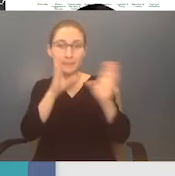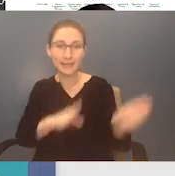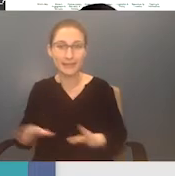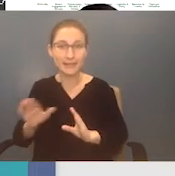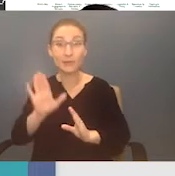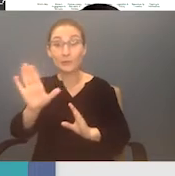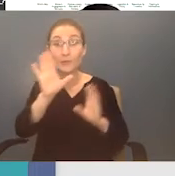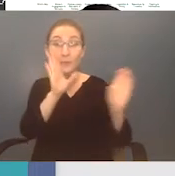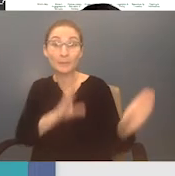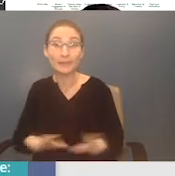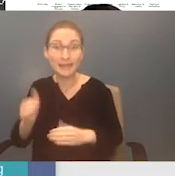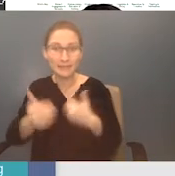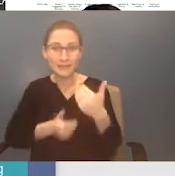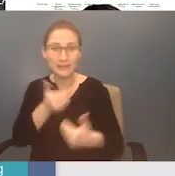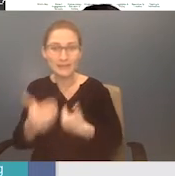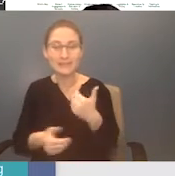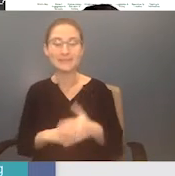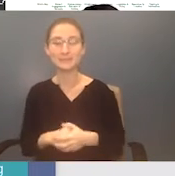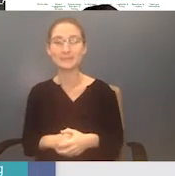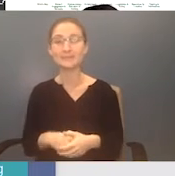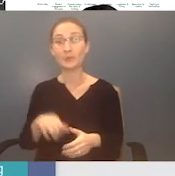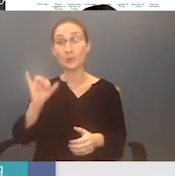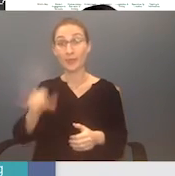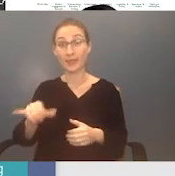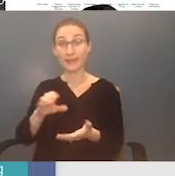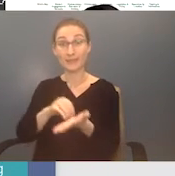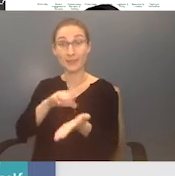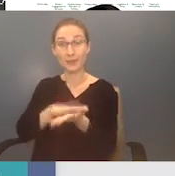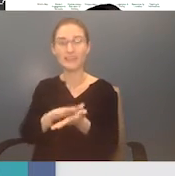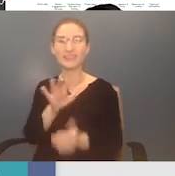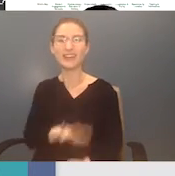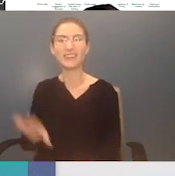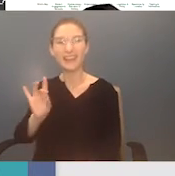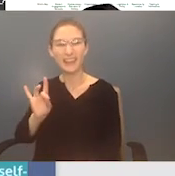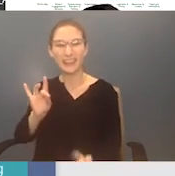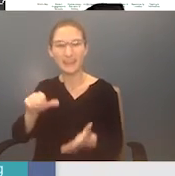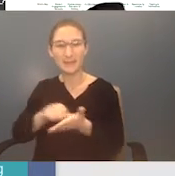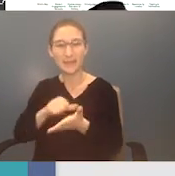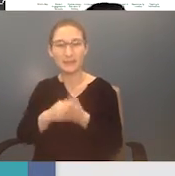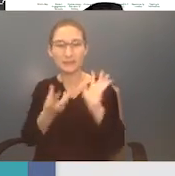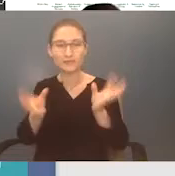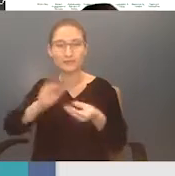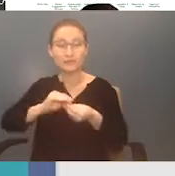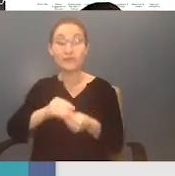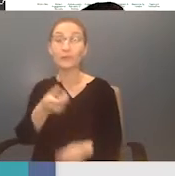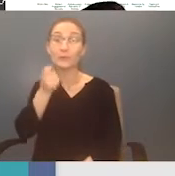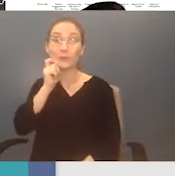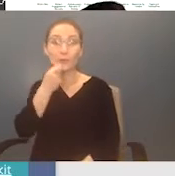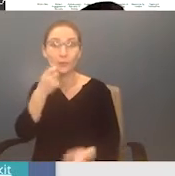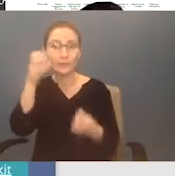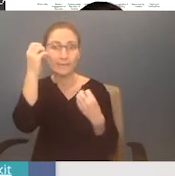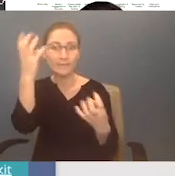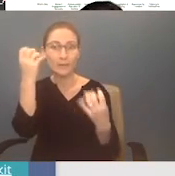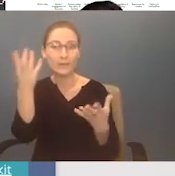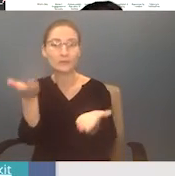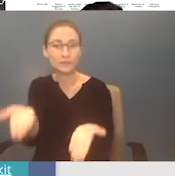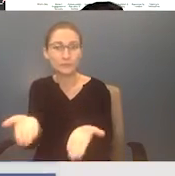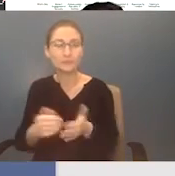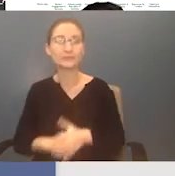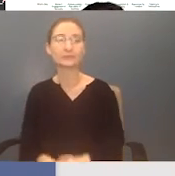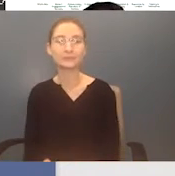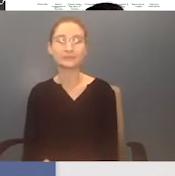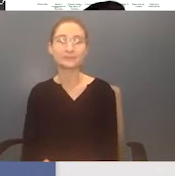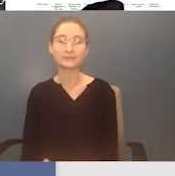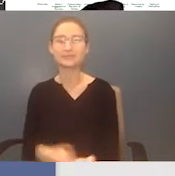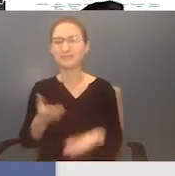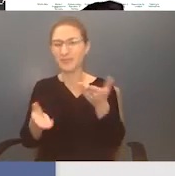right side of the document. So this is another one. It's about 8 pages long, has some really cool data